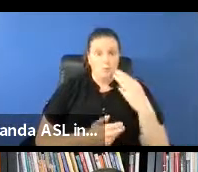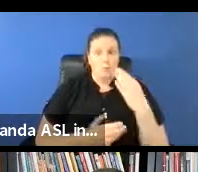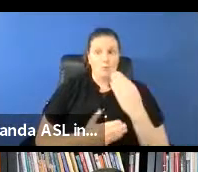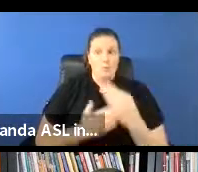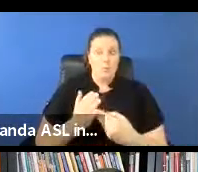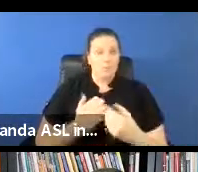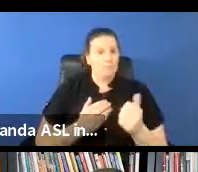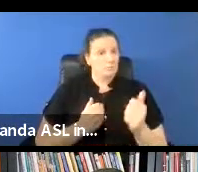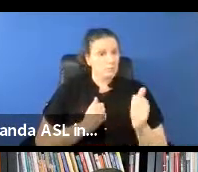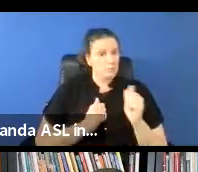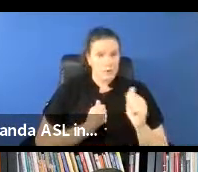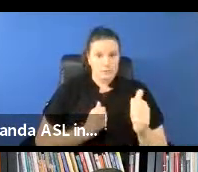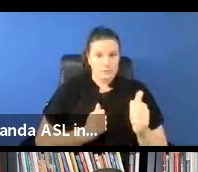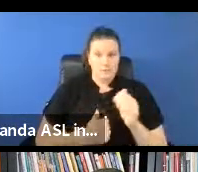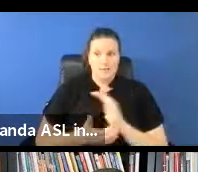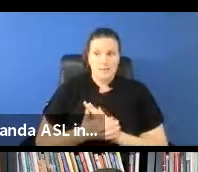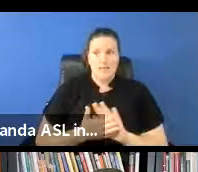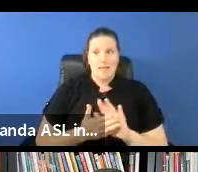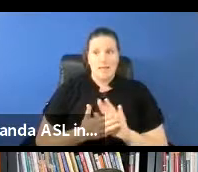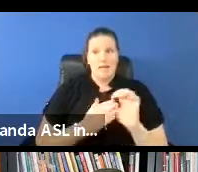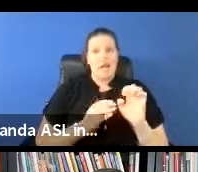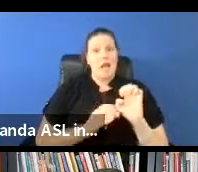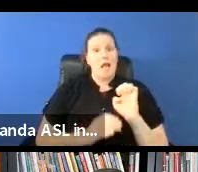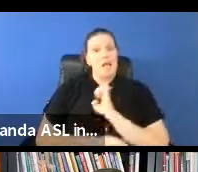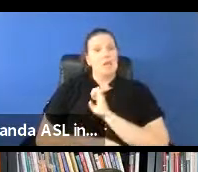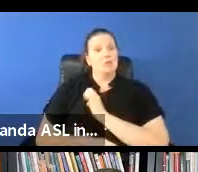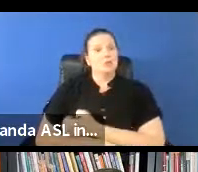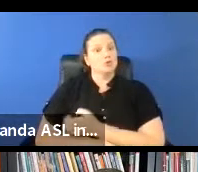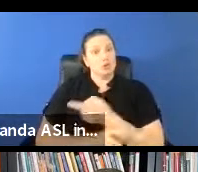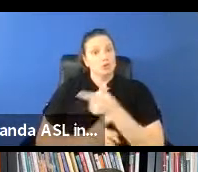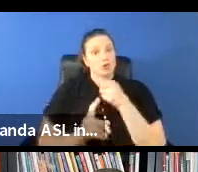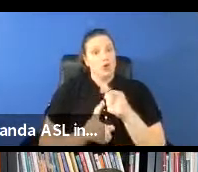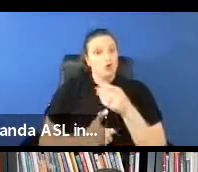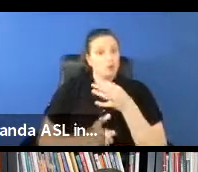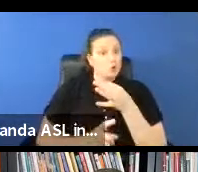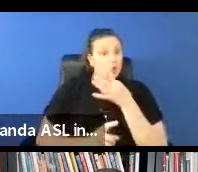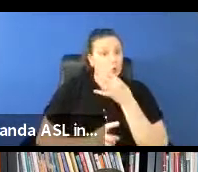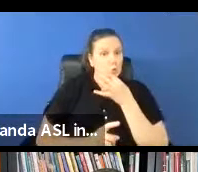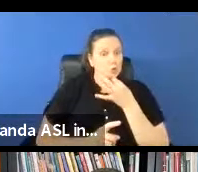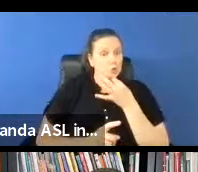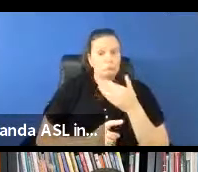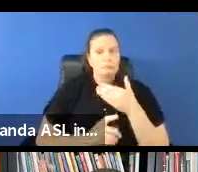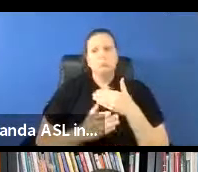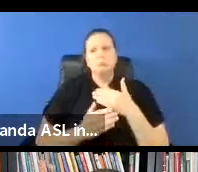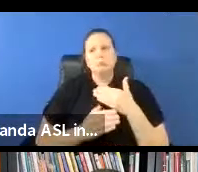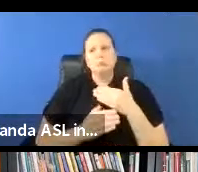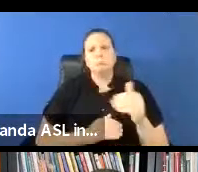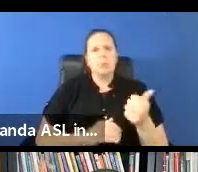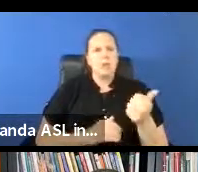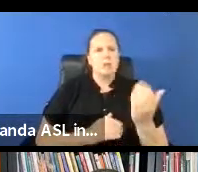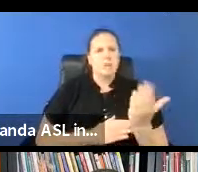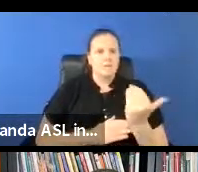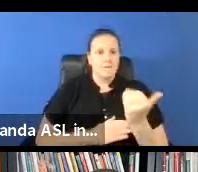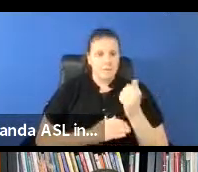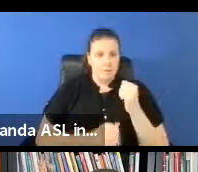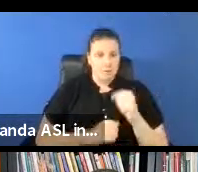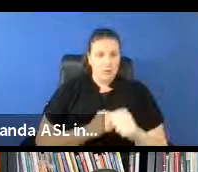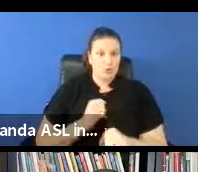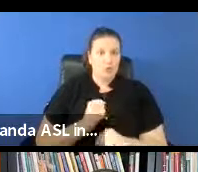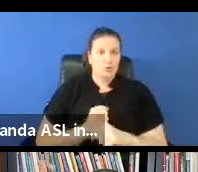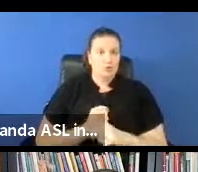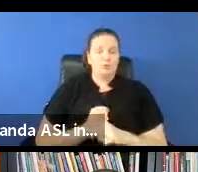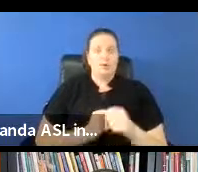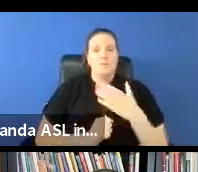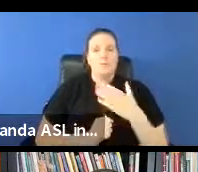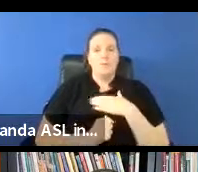pretty aggressive clean energy targets coming up and in the next, 10, 15 years. And I guess